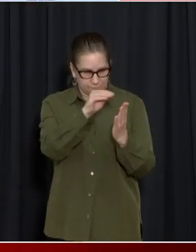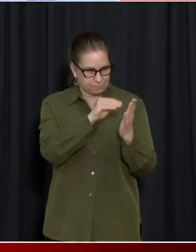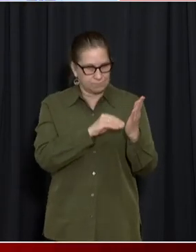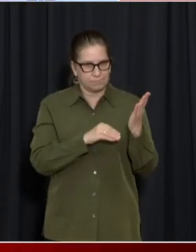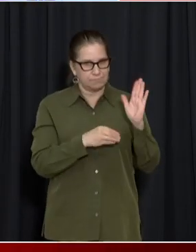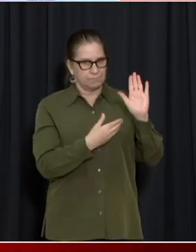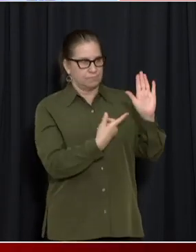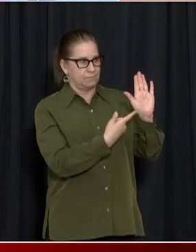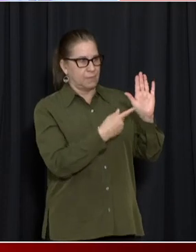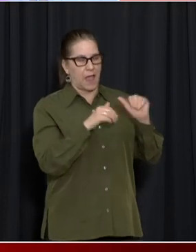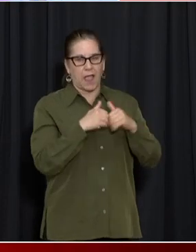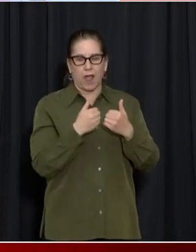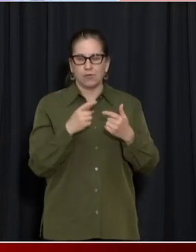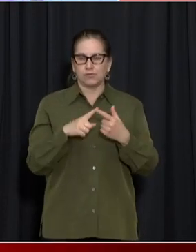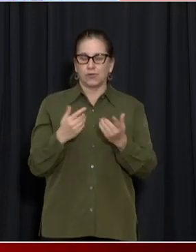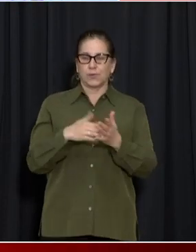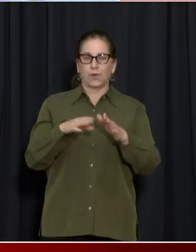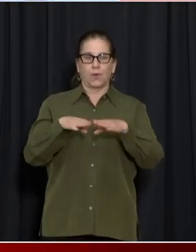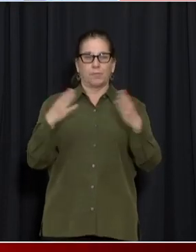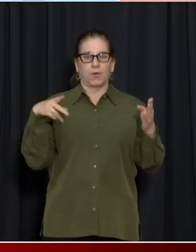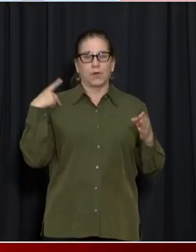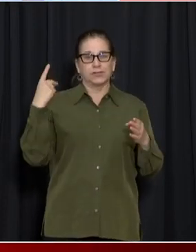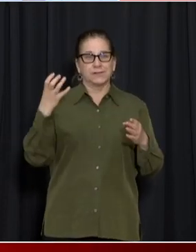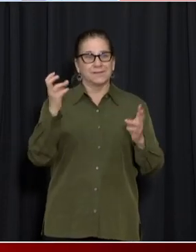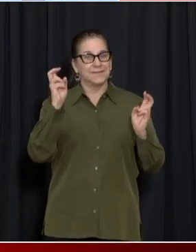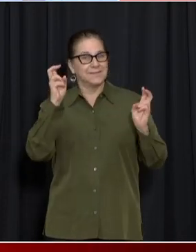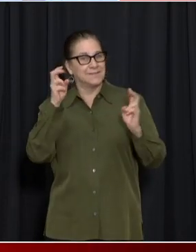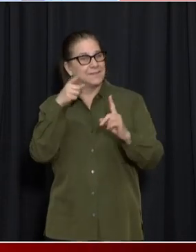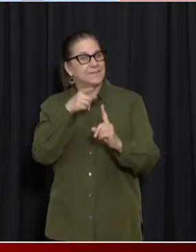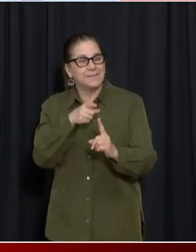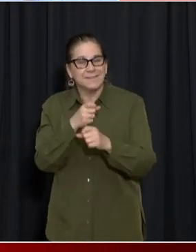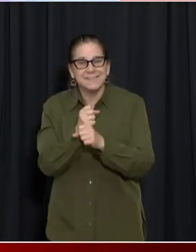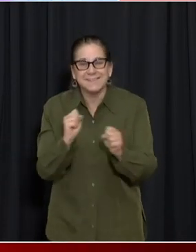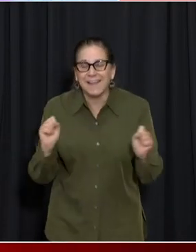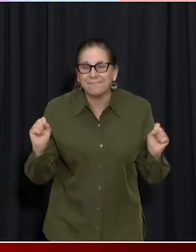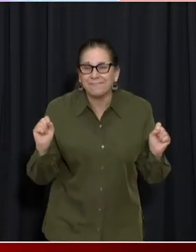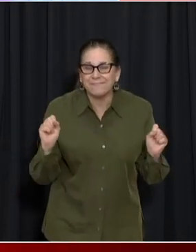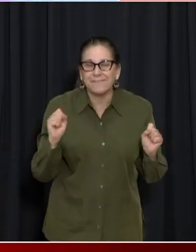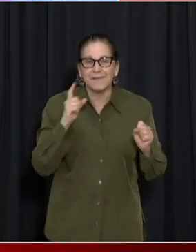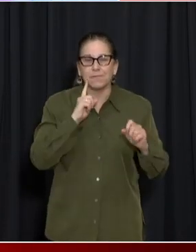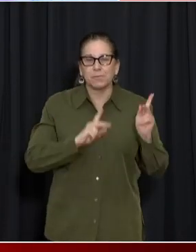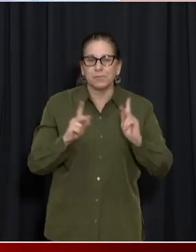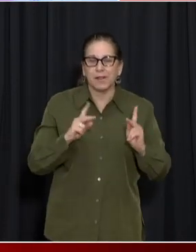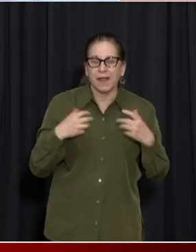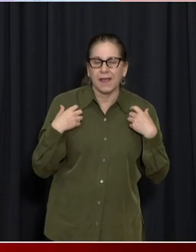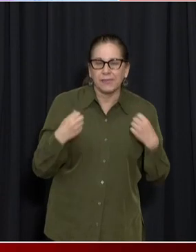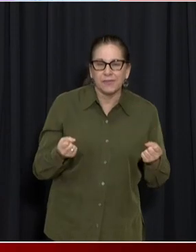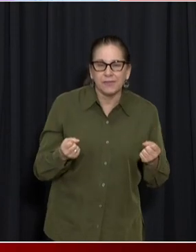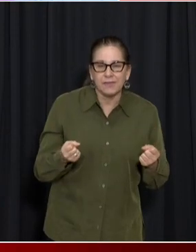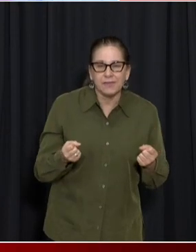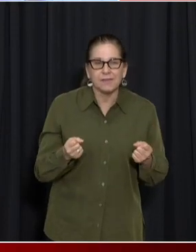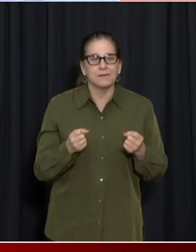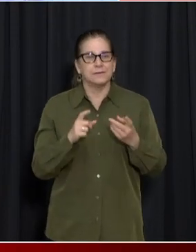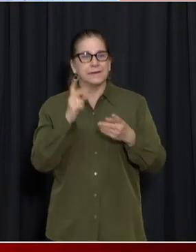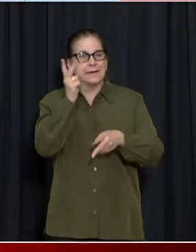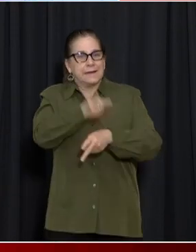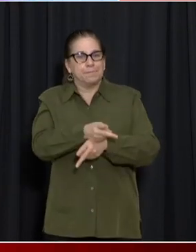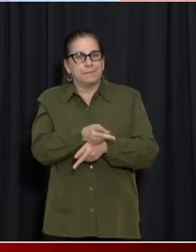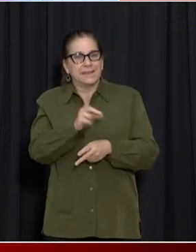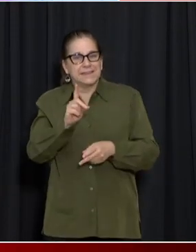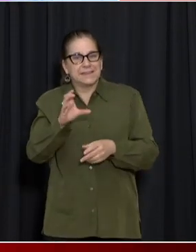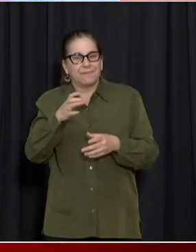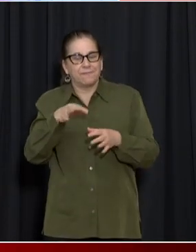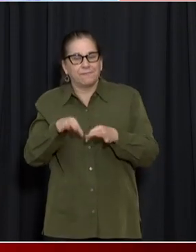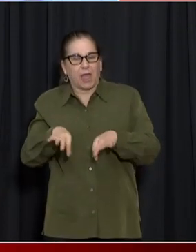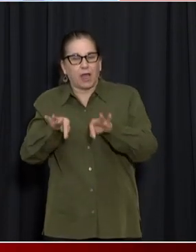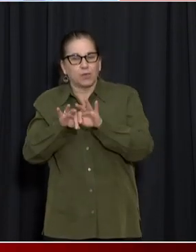that can both reduce health risk and live up to the values of Washington, D.C. Today, we share with you our